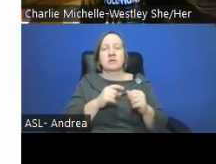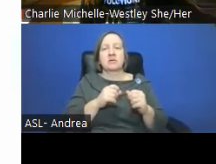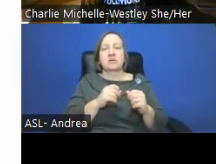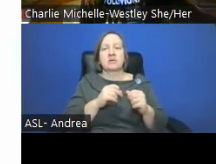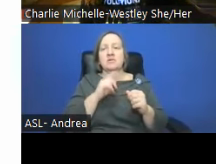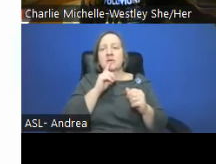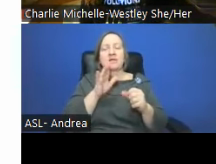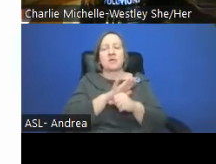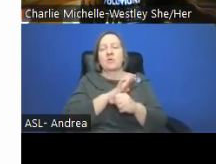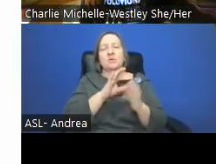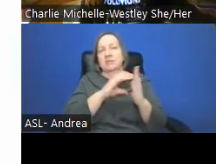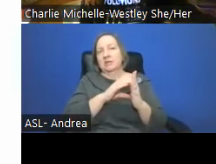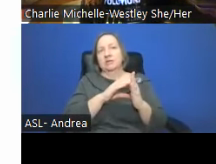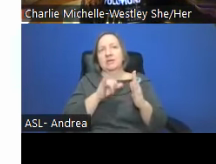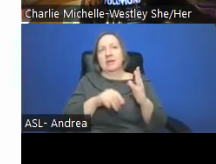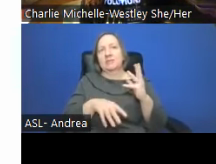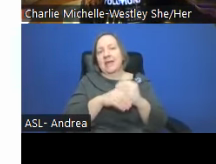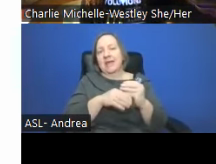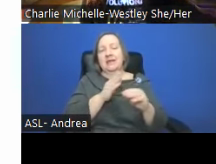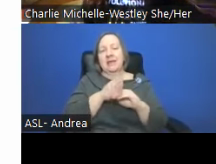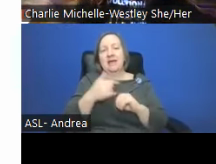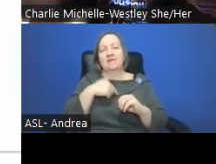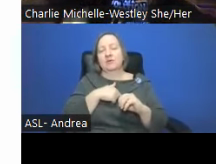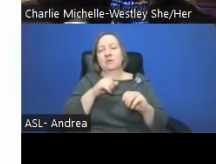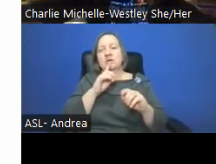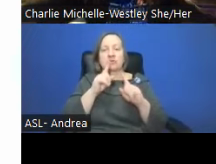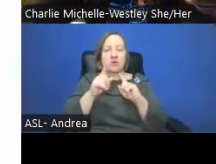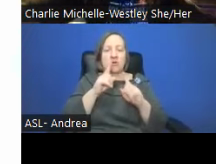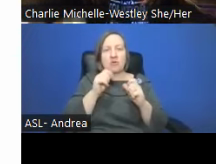actually this whole section was added after we had a chat with